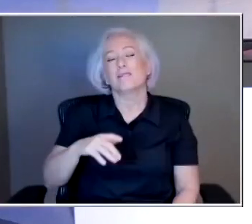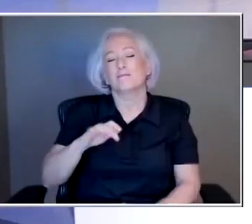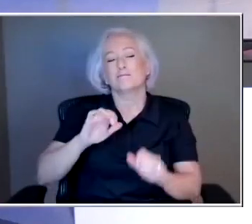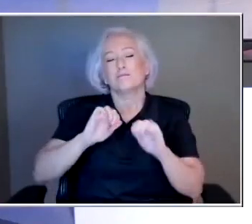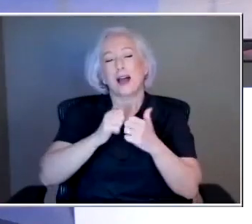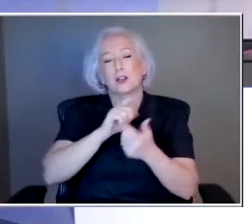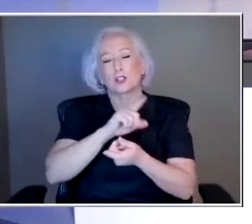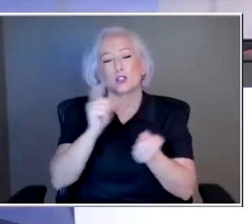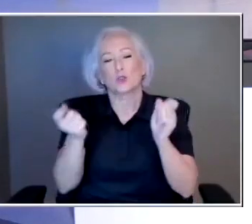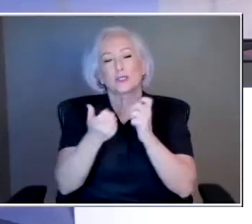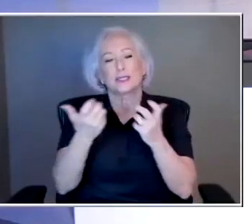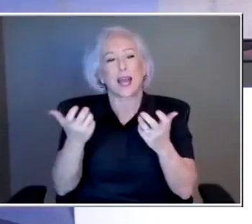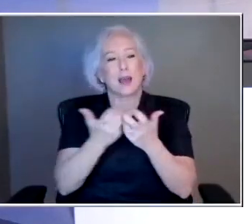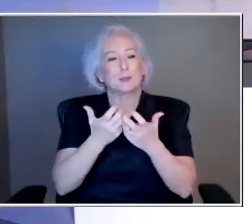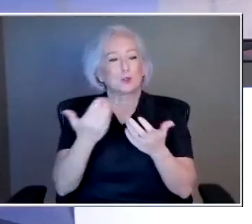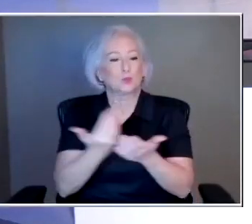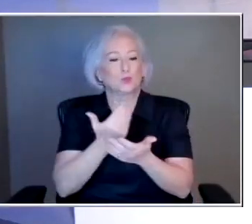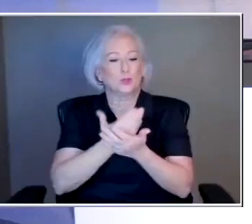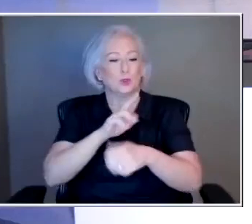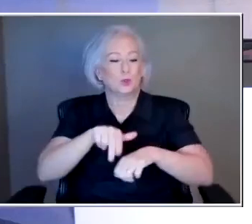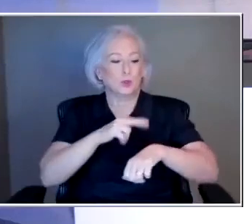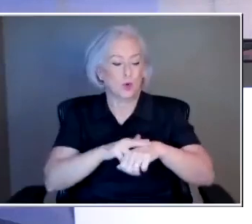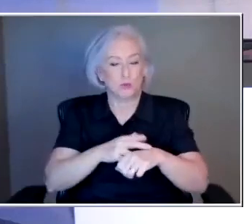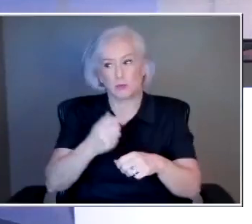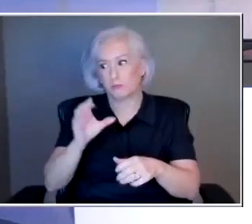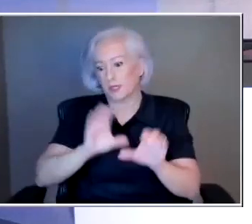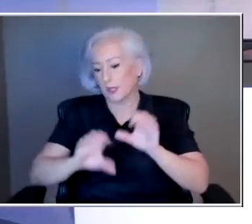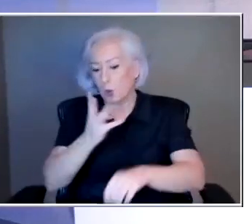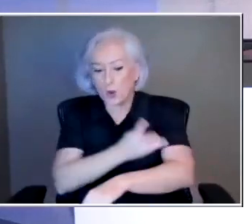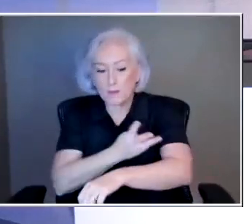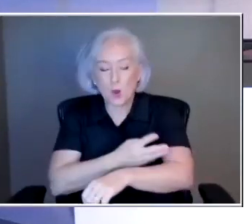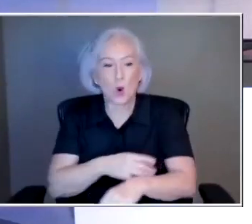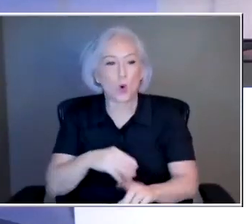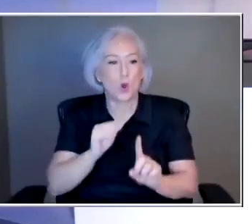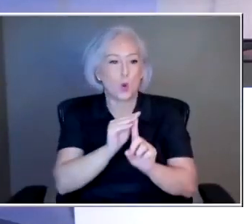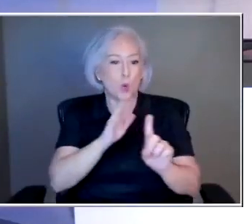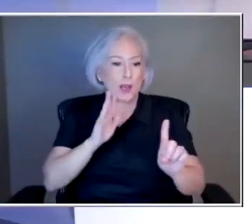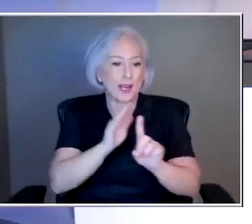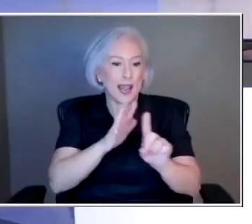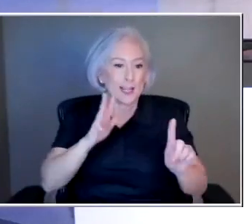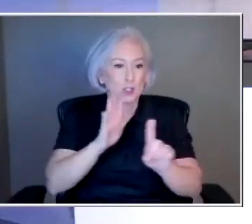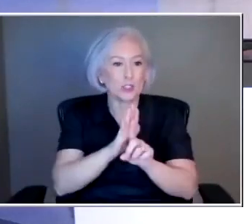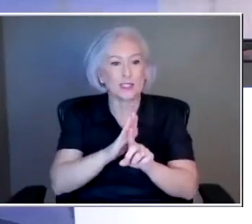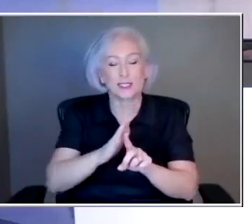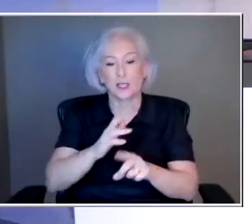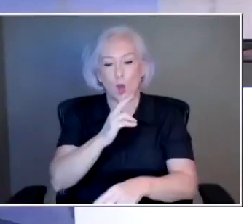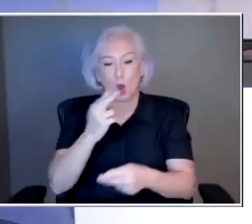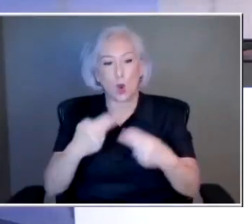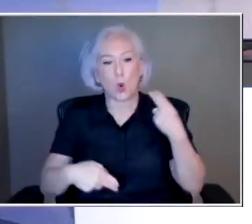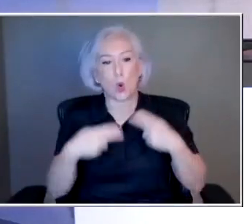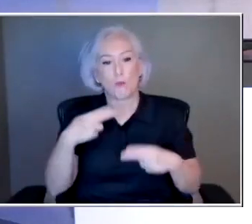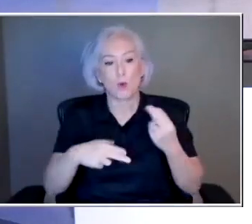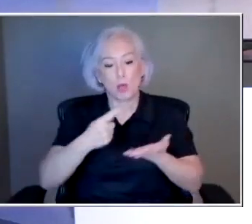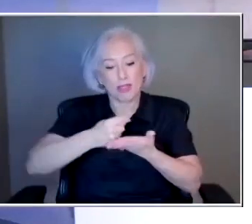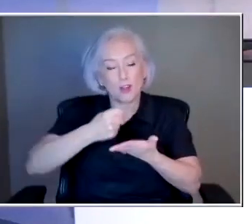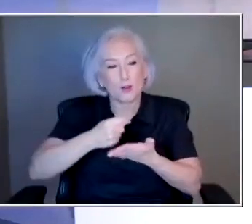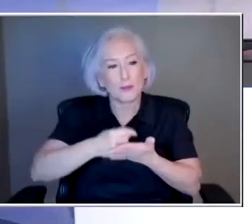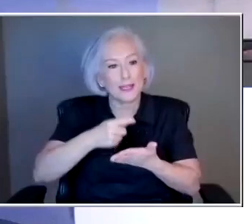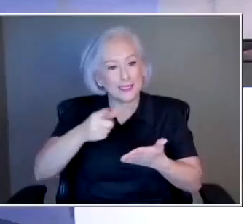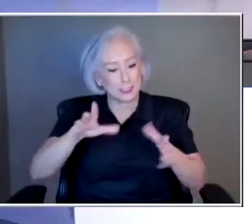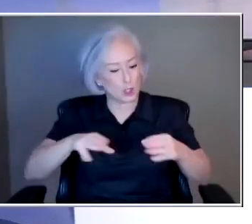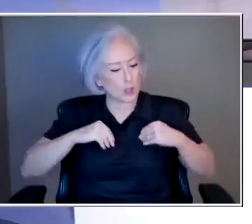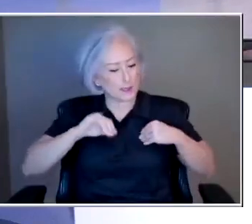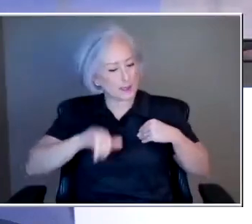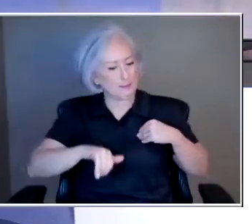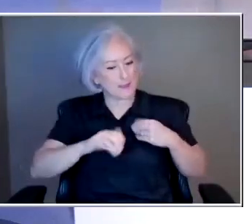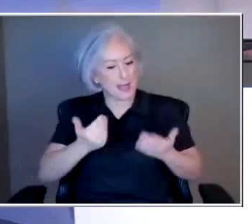Because chemo, radiation, even hormone therapy, did you accept that this was going to be a new normal, or are you always trying to get back to how it